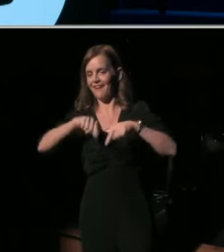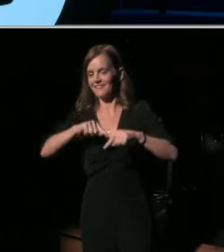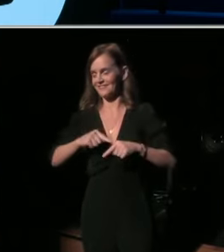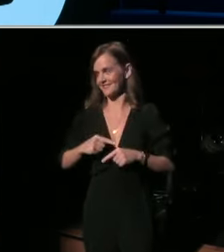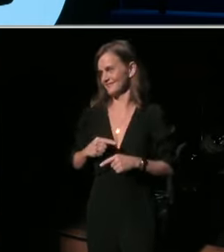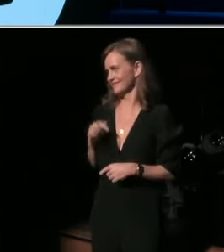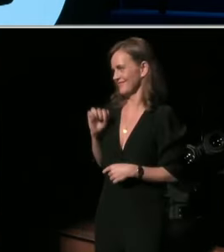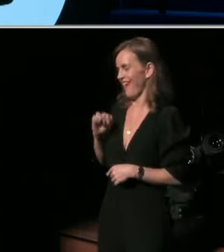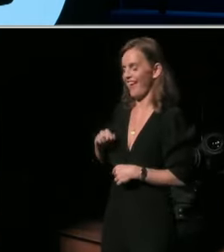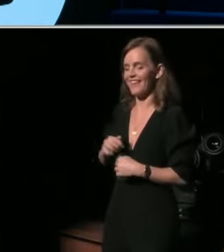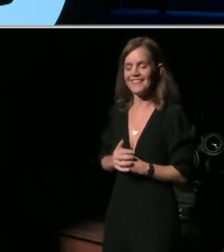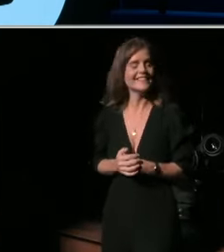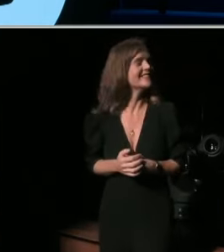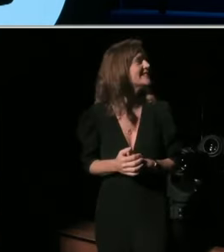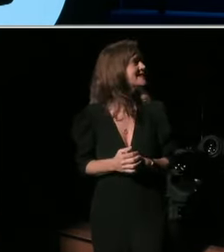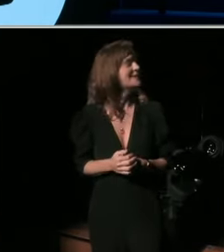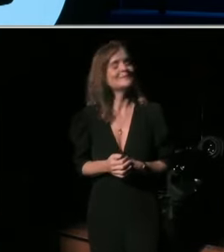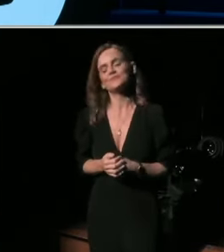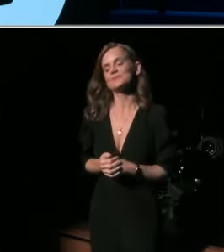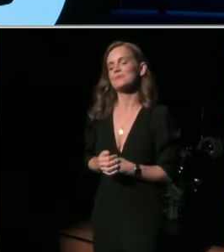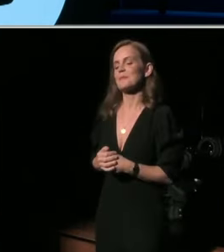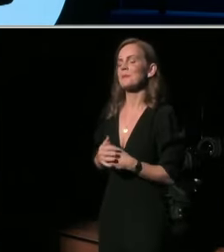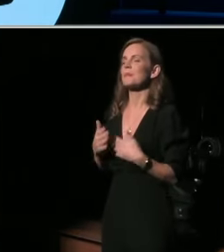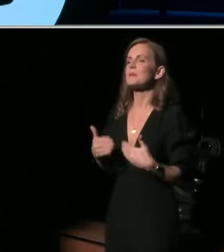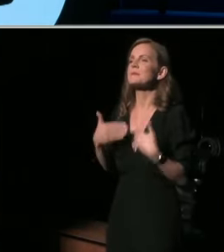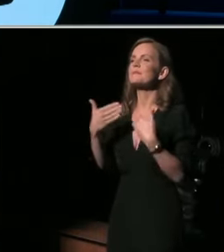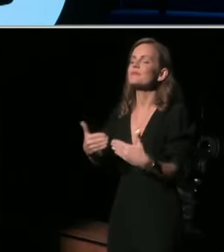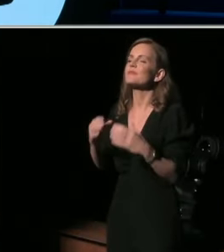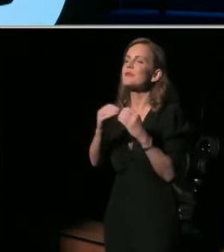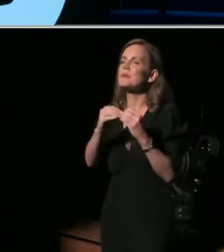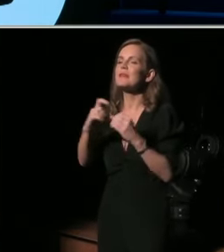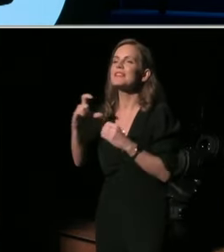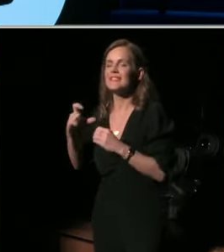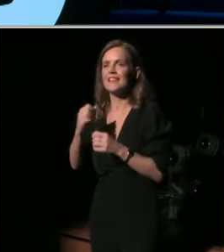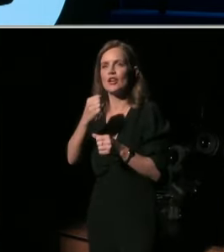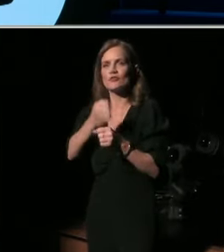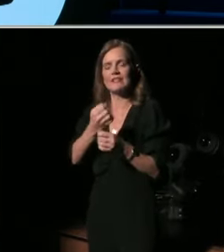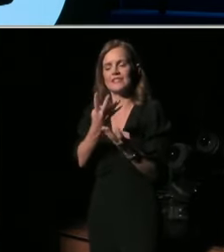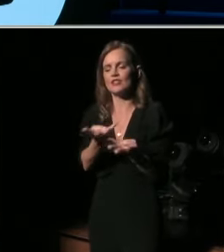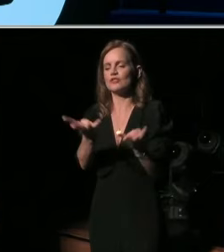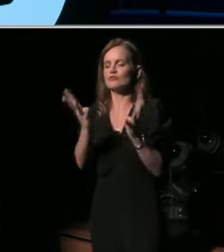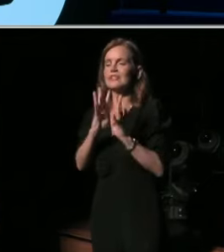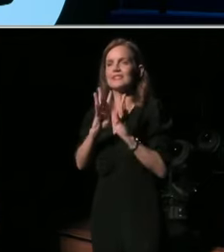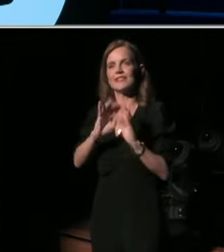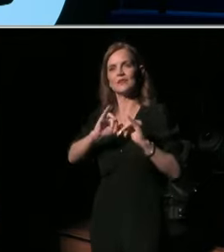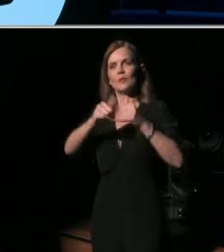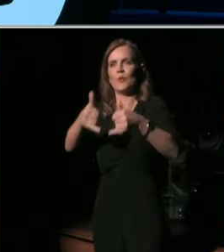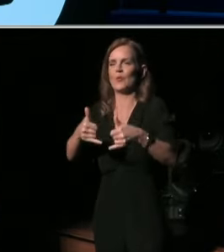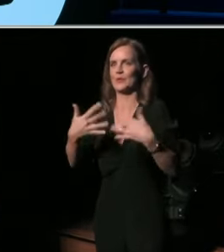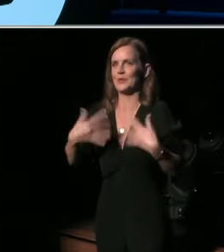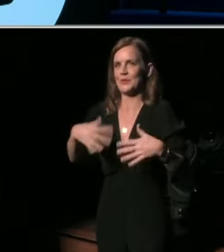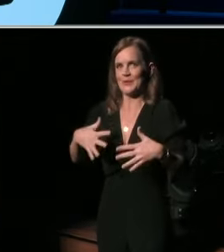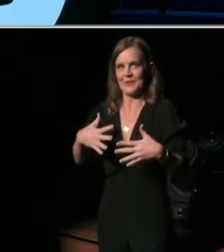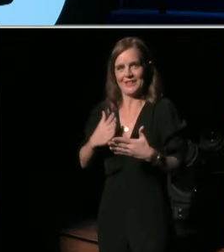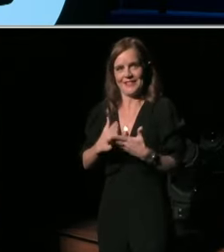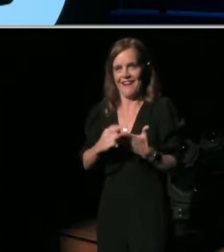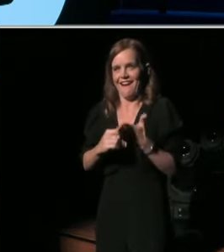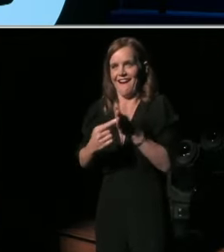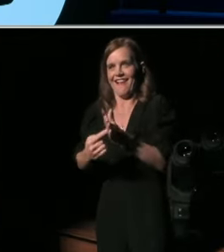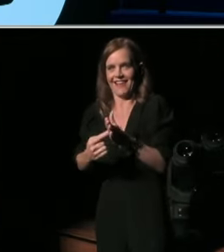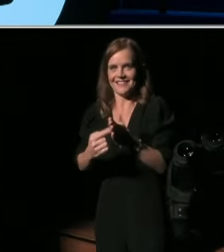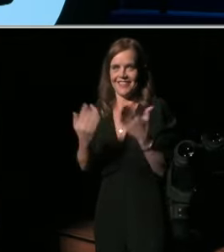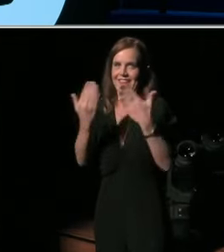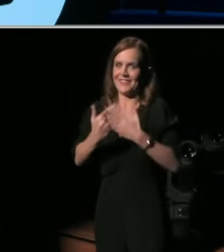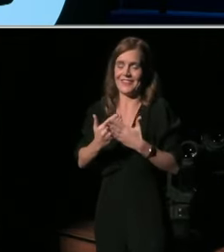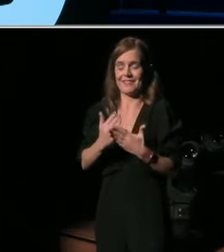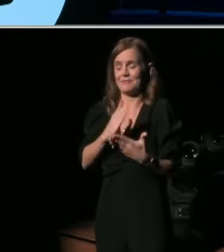Yeah. So the BBC Grierson Trustees Award is always a highlight of the evening, where we celebrate someone